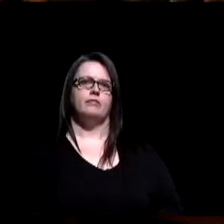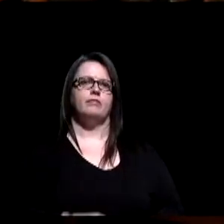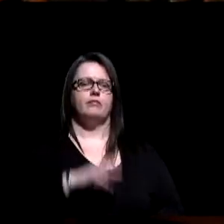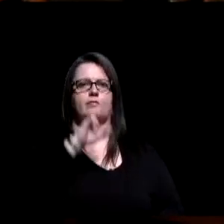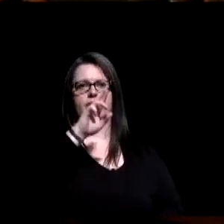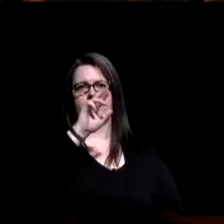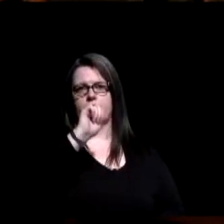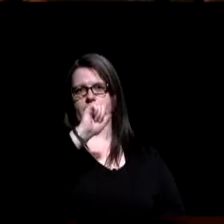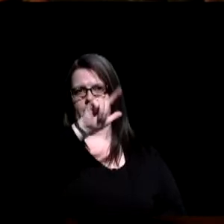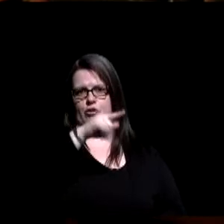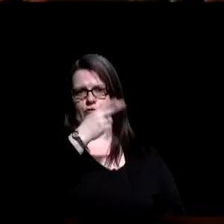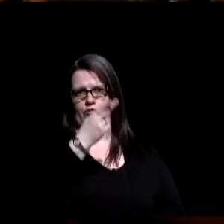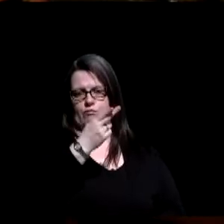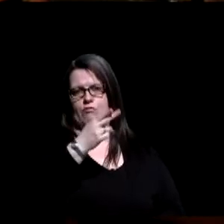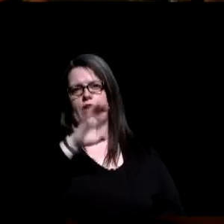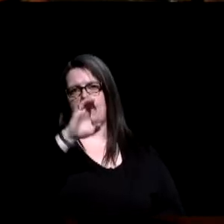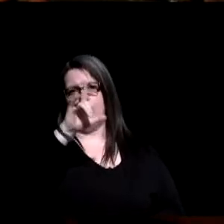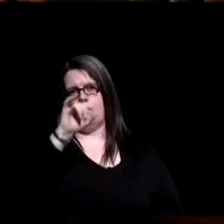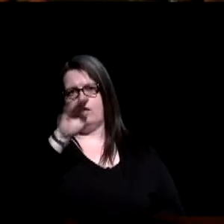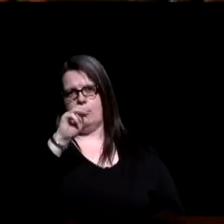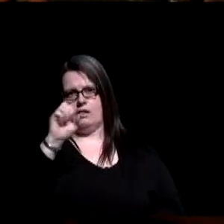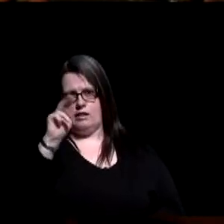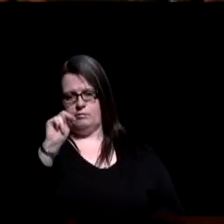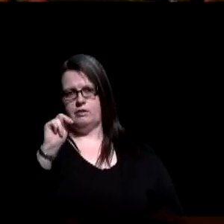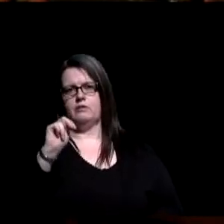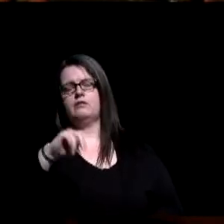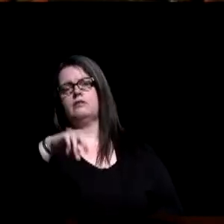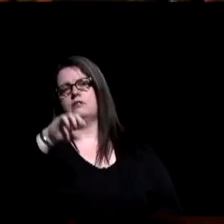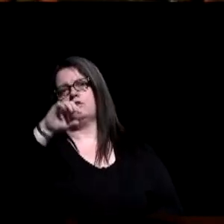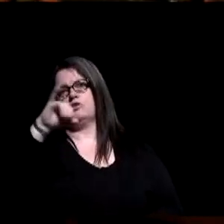Ralph Clemens Jr.